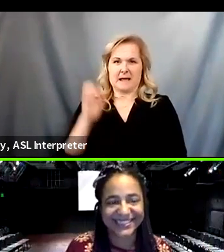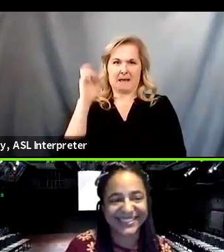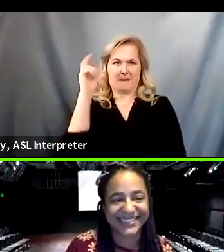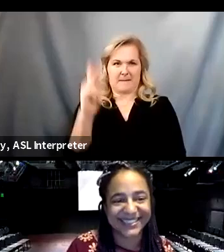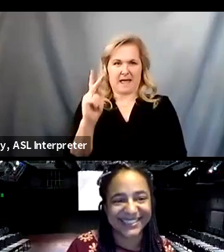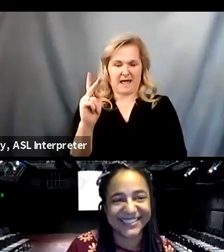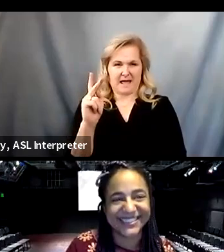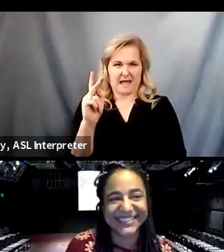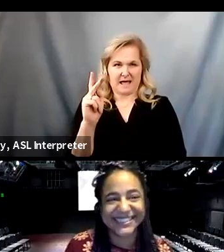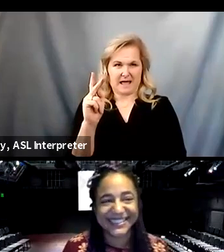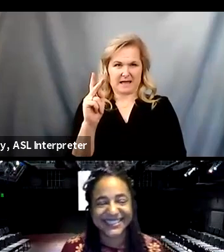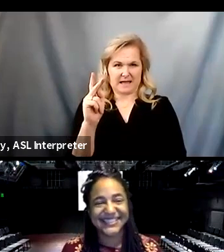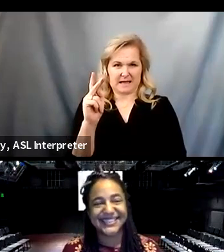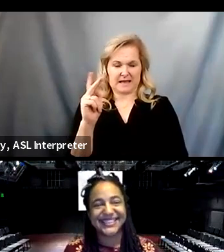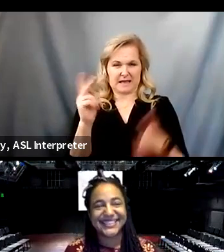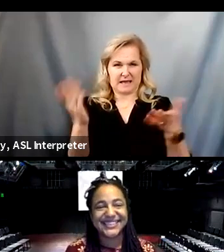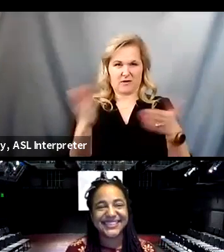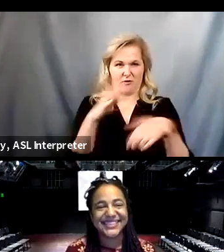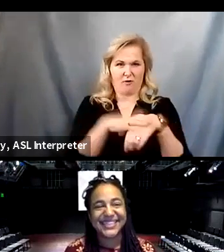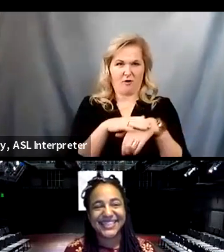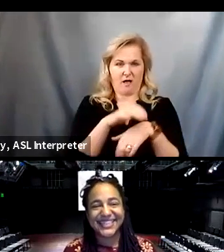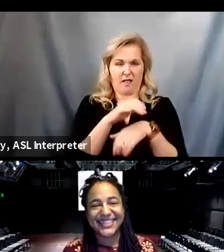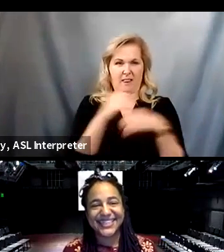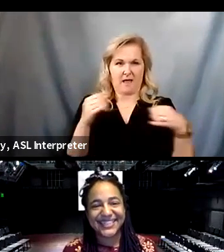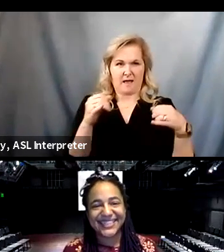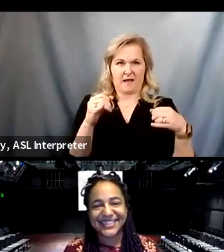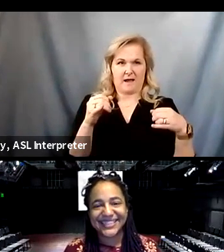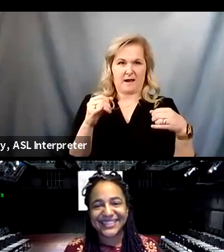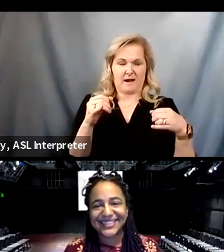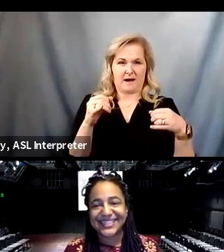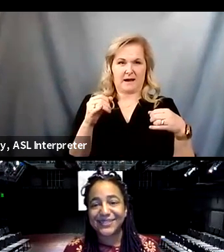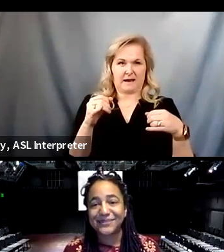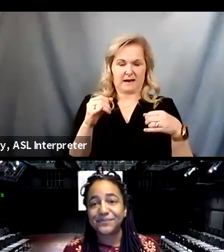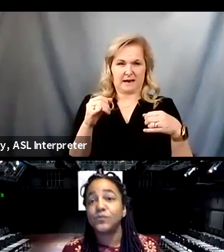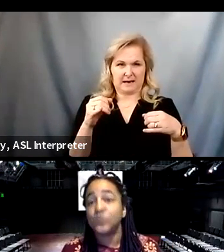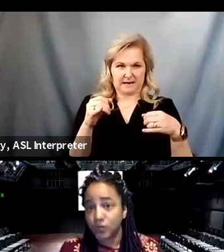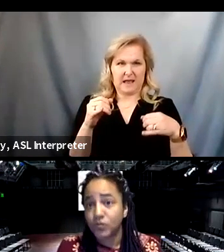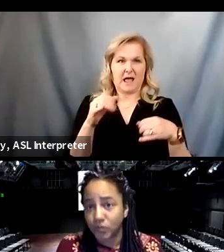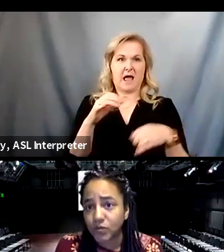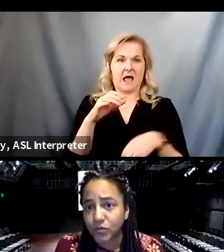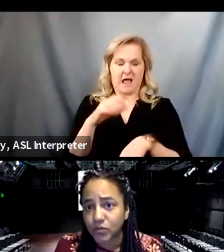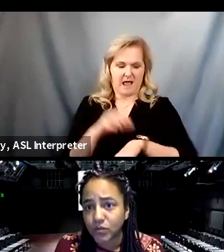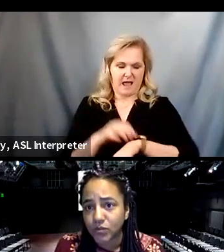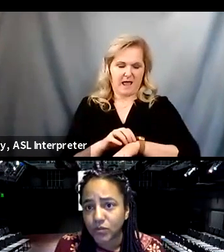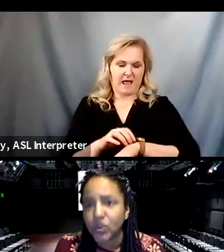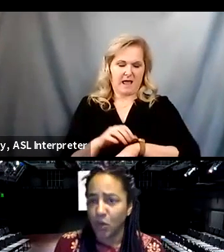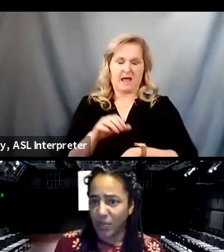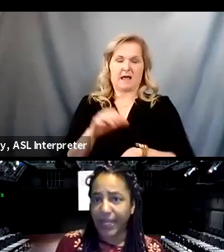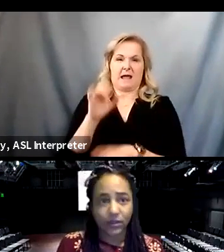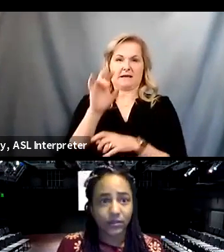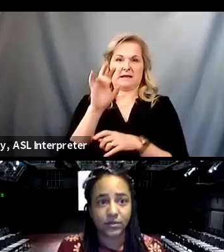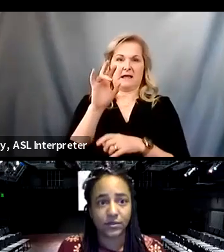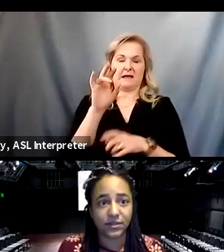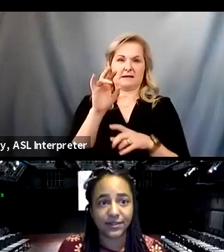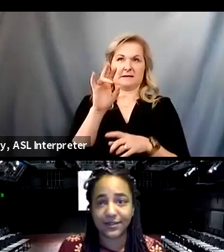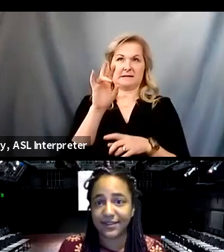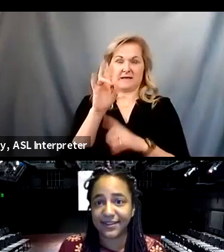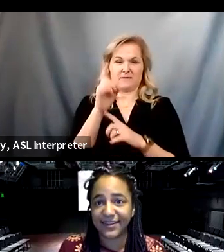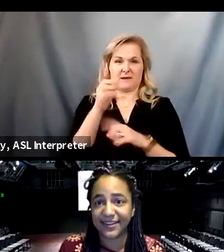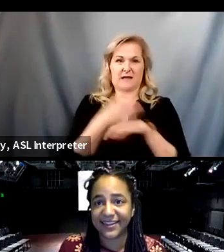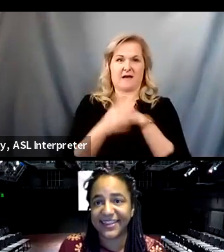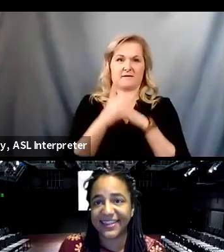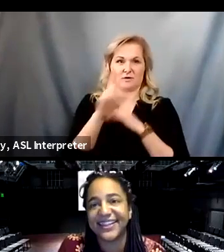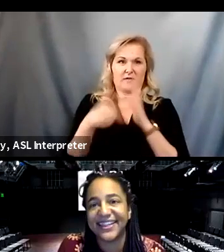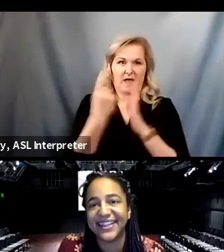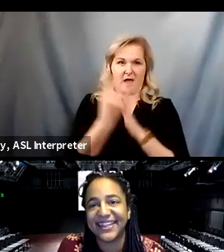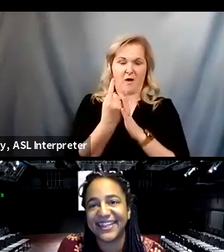back the 7 minutes after the hour from wherever you're at. So time